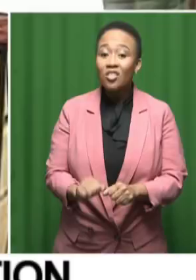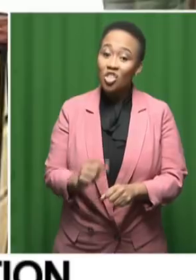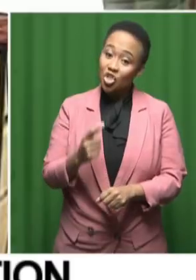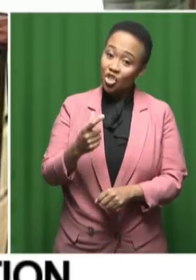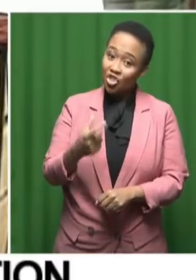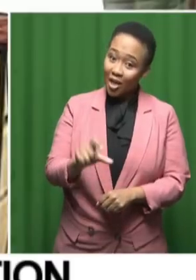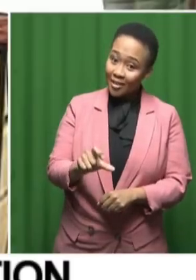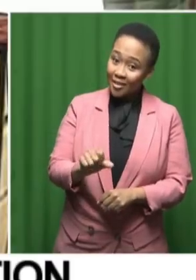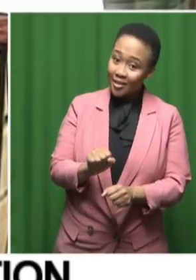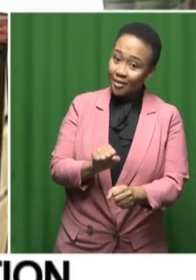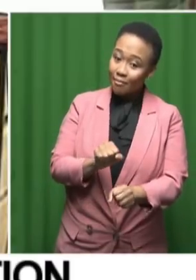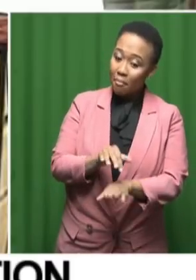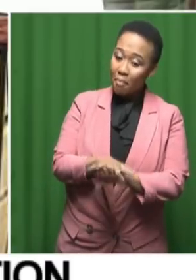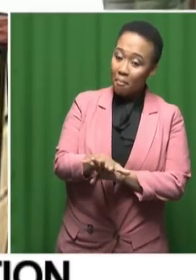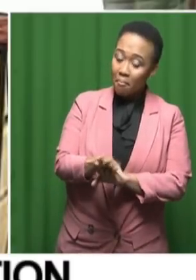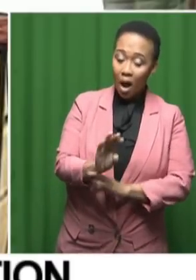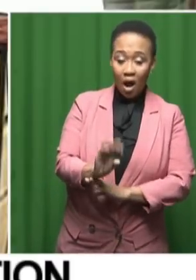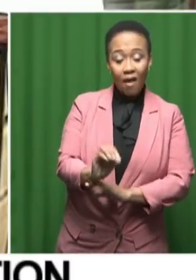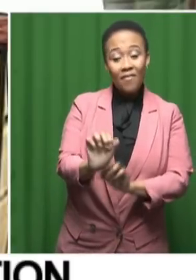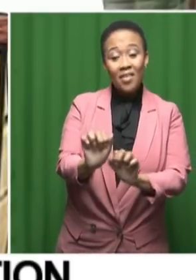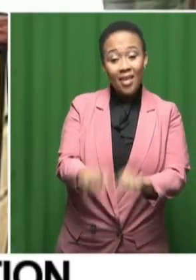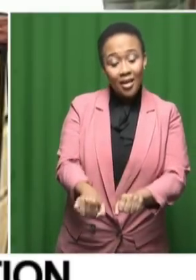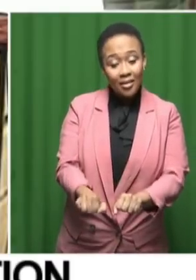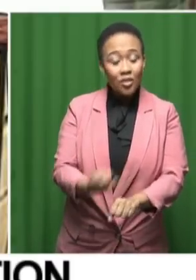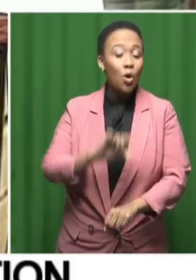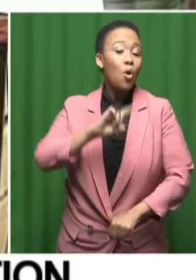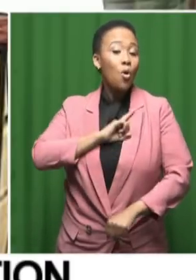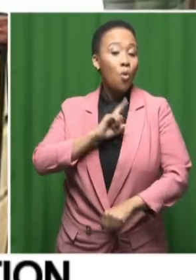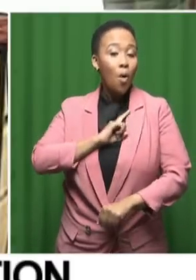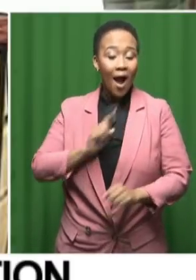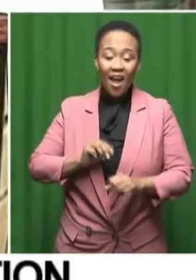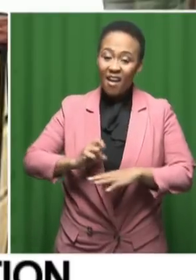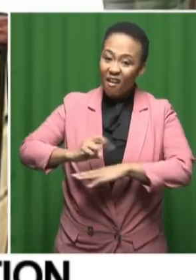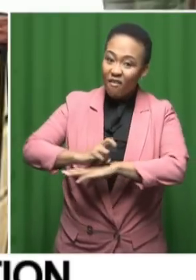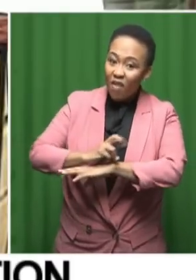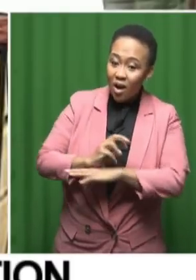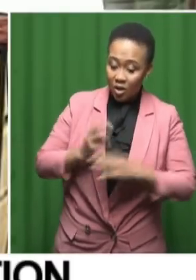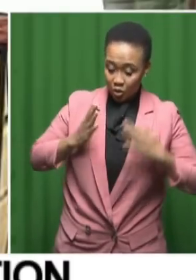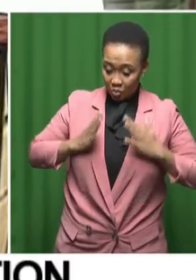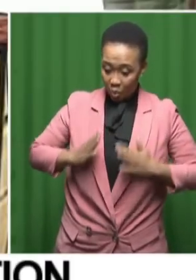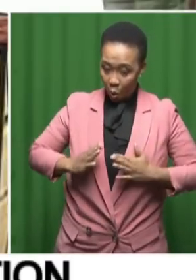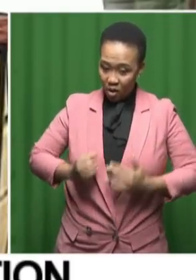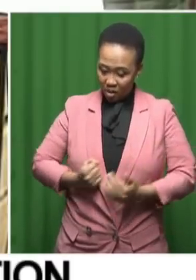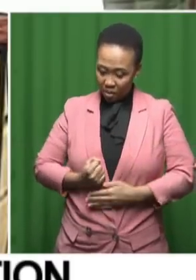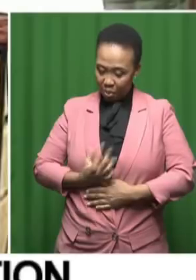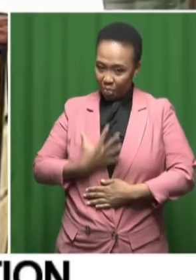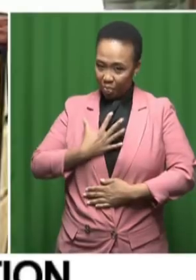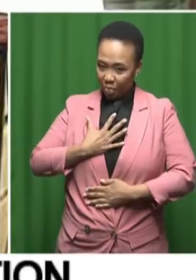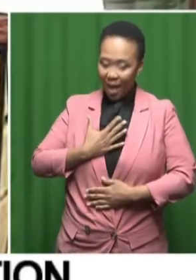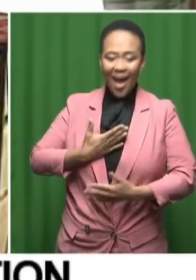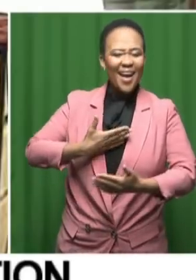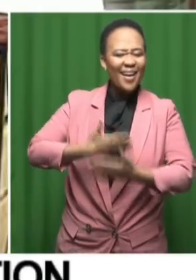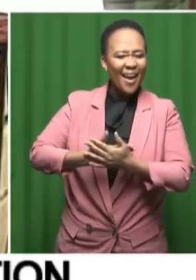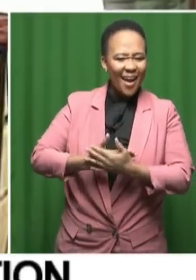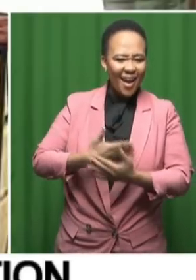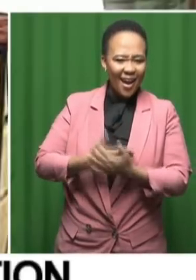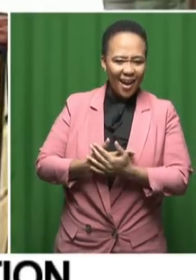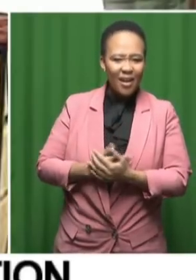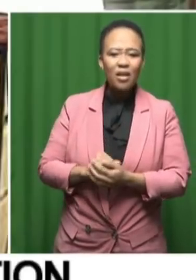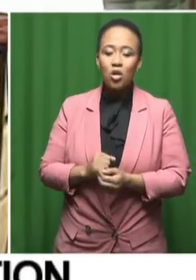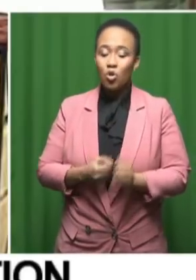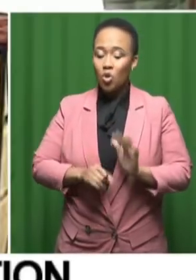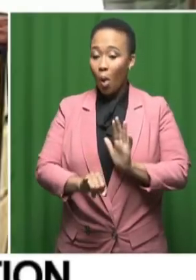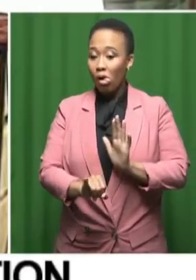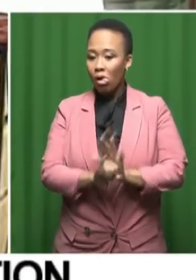maybe very mild reinfections, because the virus can enter the human body, the virus will bind to the human cells, the virus will show some